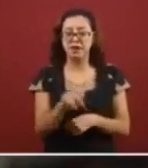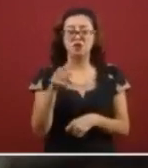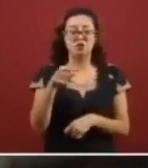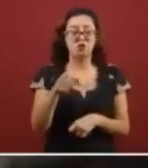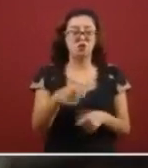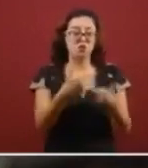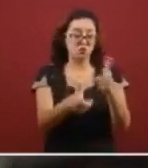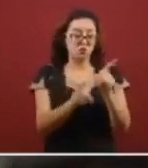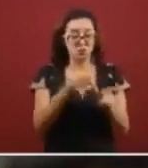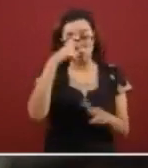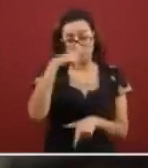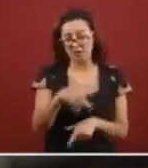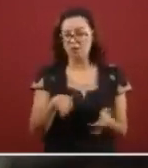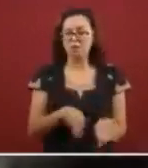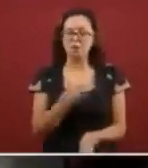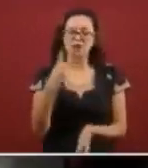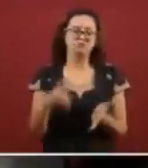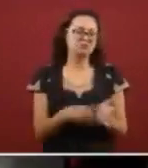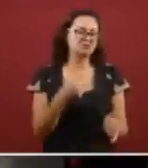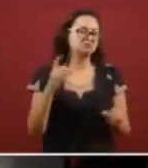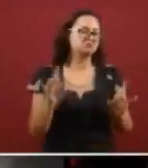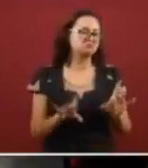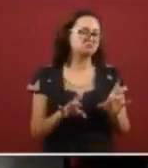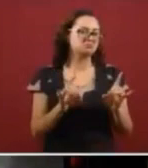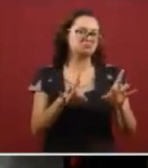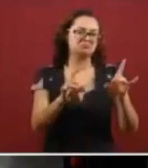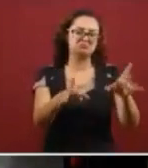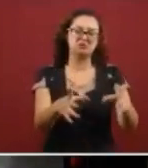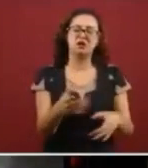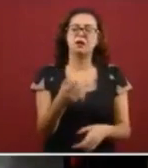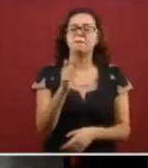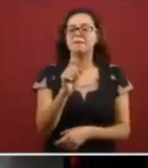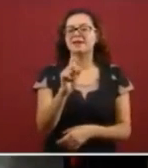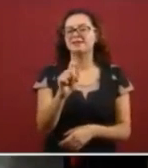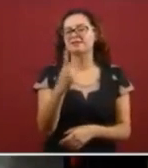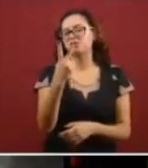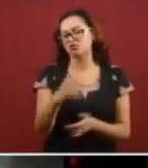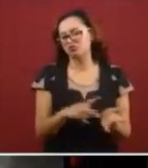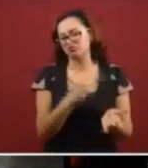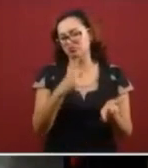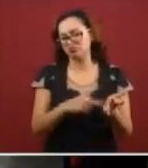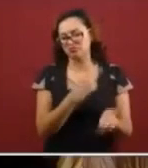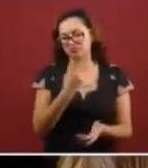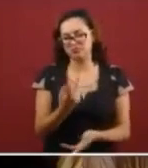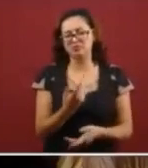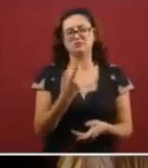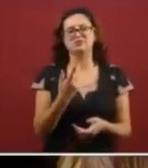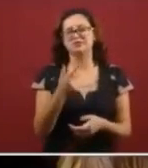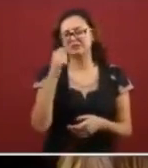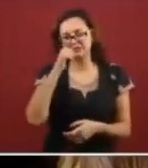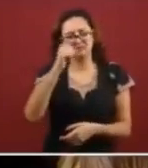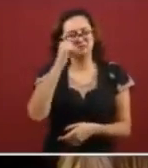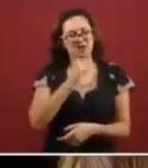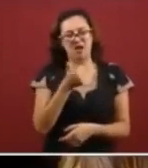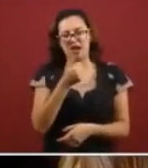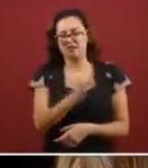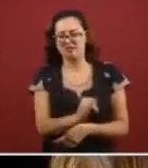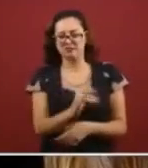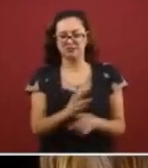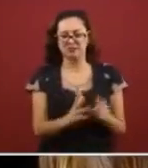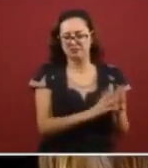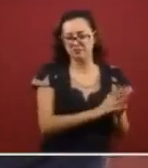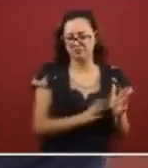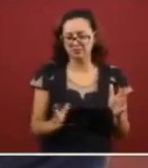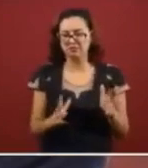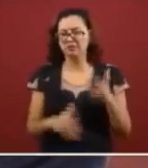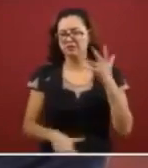they've had 22 incidents related to these dangers that have contaminated from this